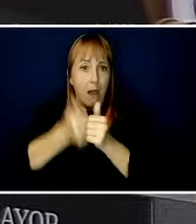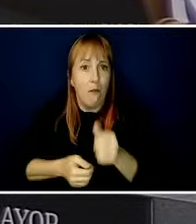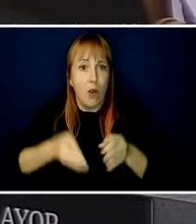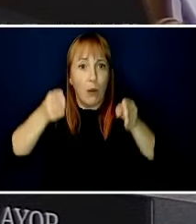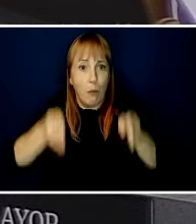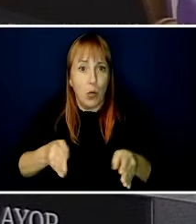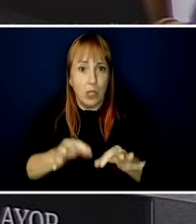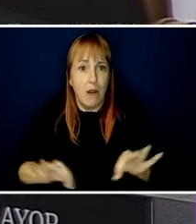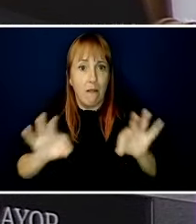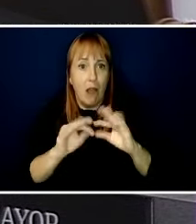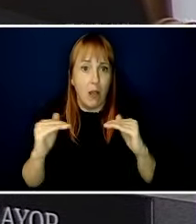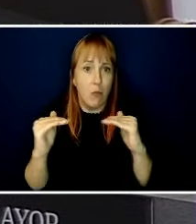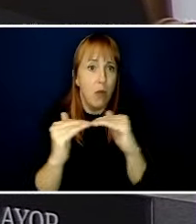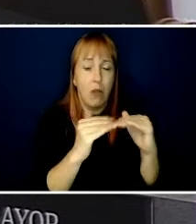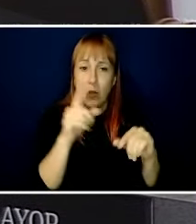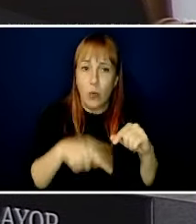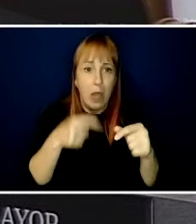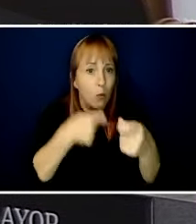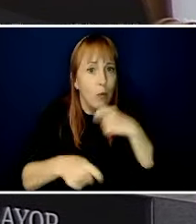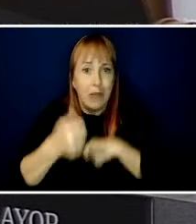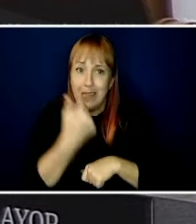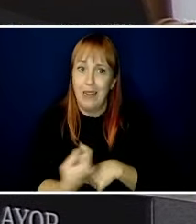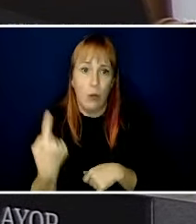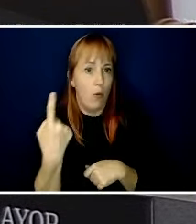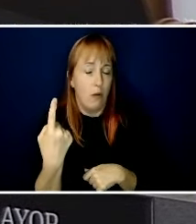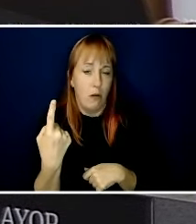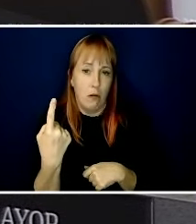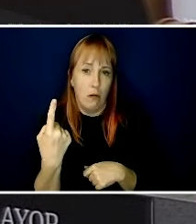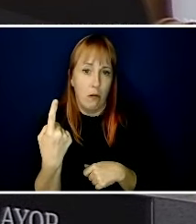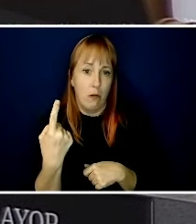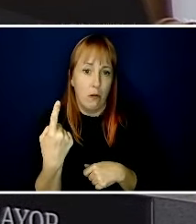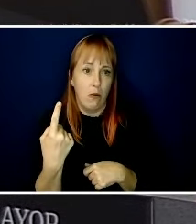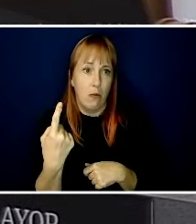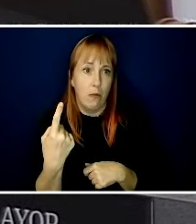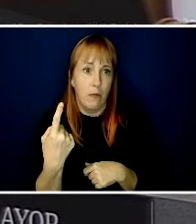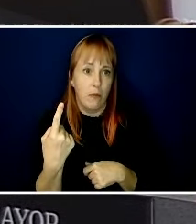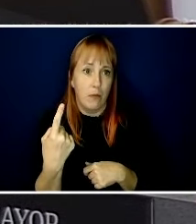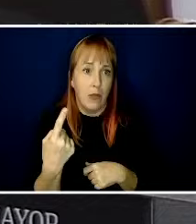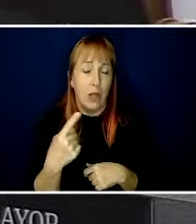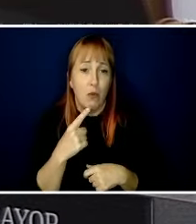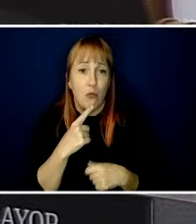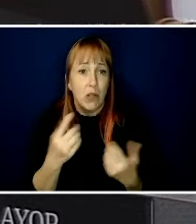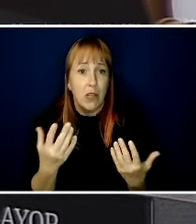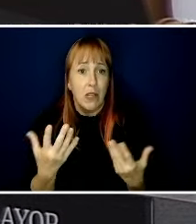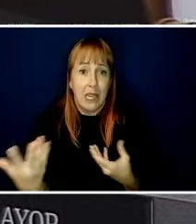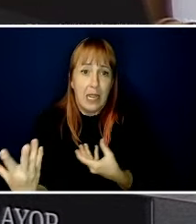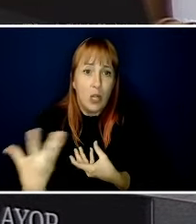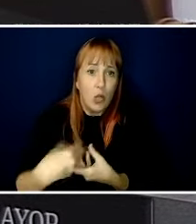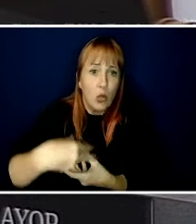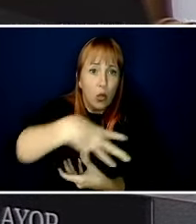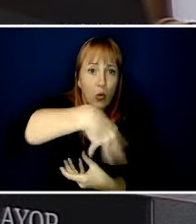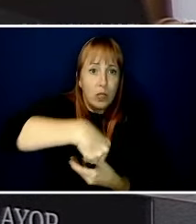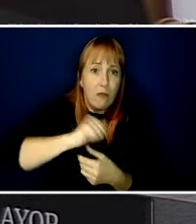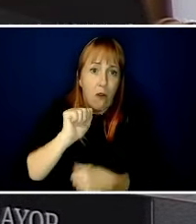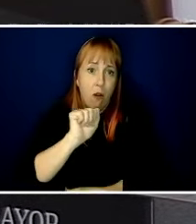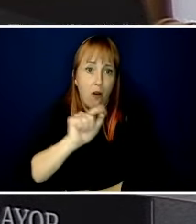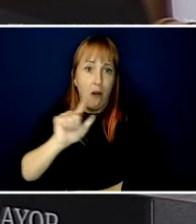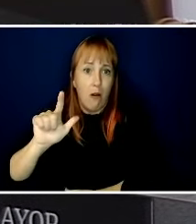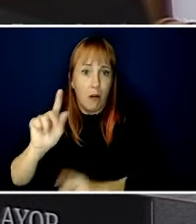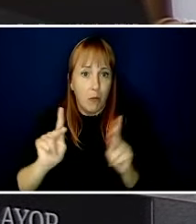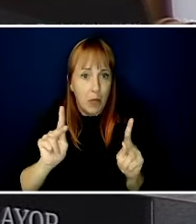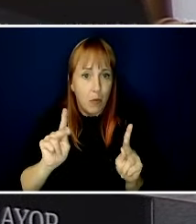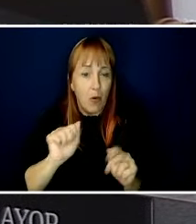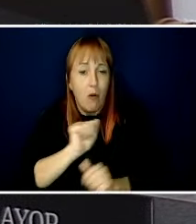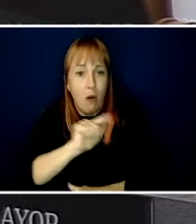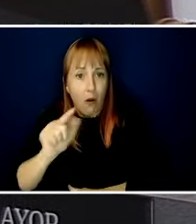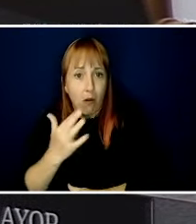and irreplaceable. And if it's blind to the inclusive, all people, all colors, it's not